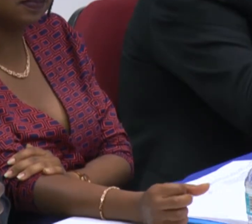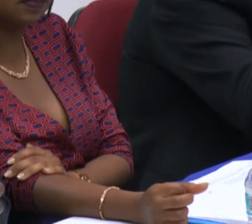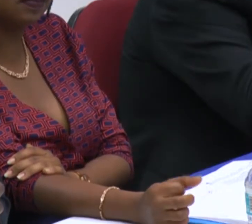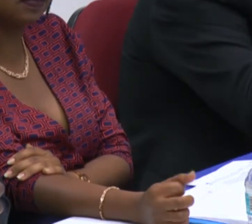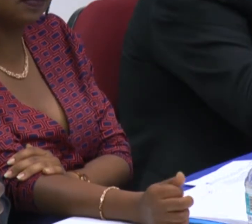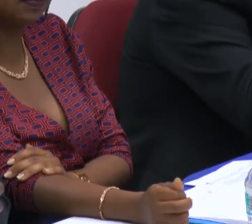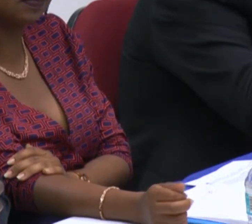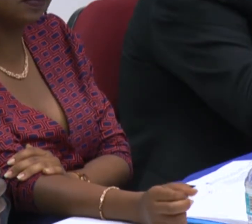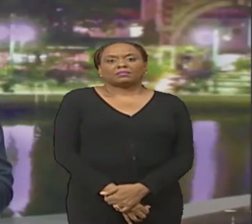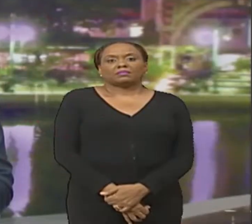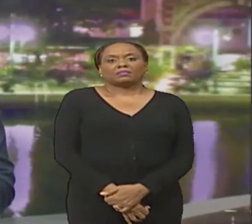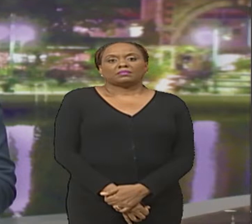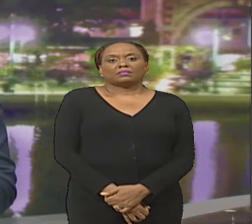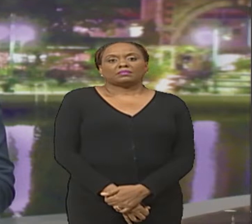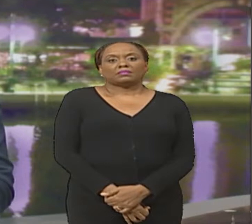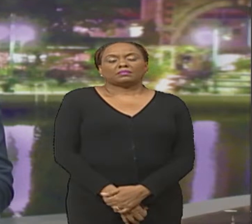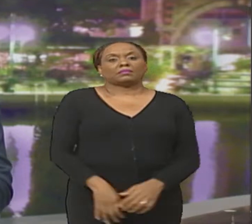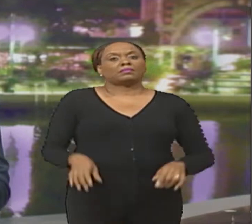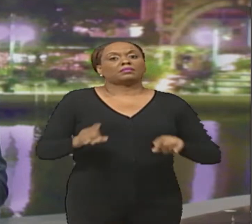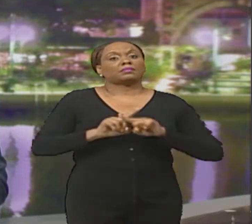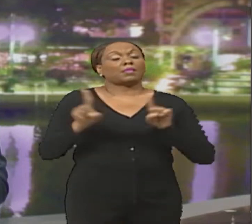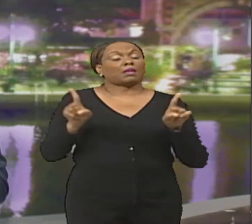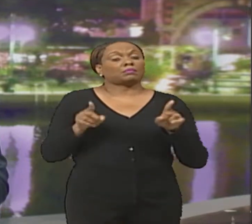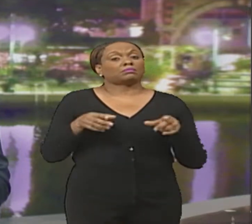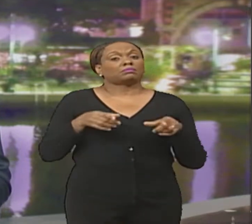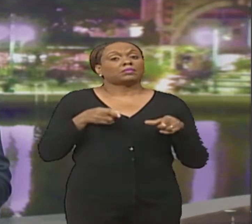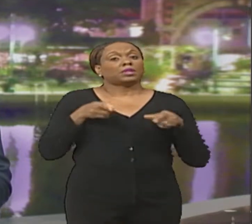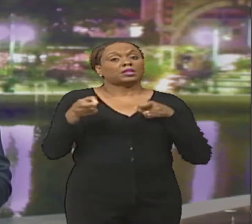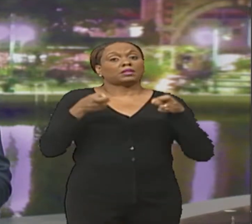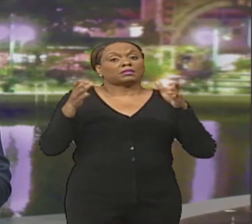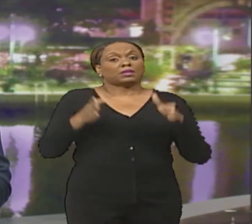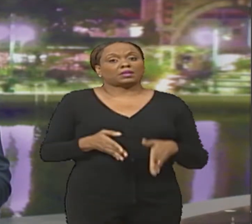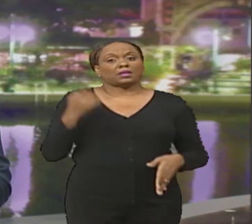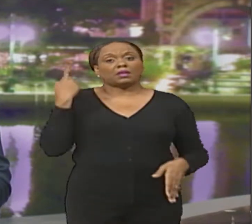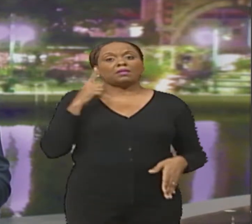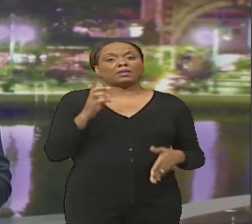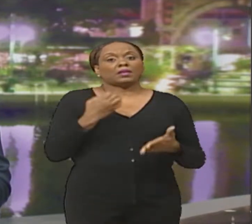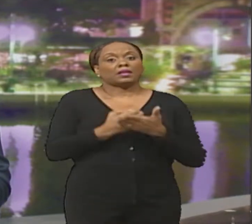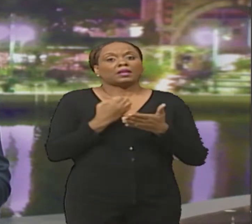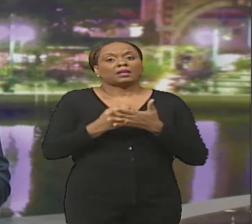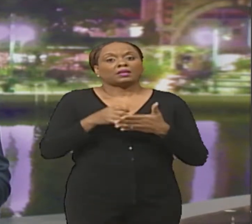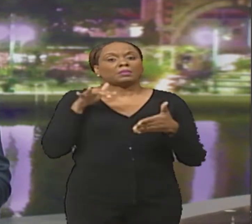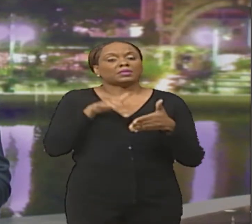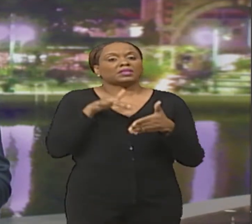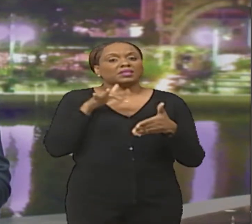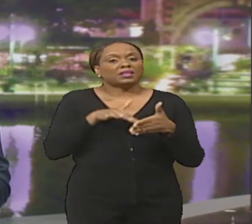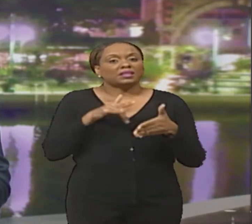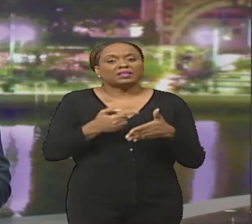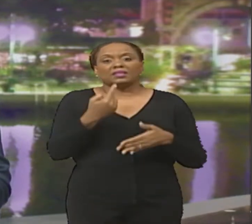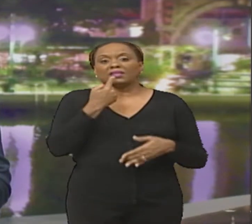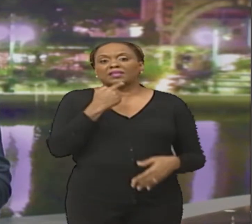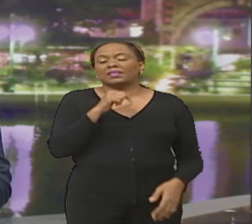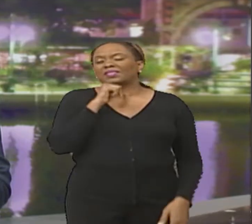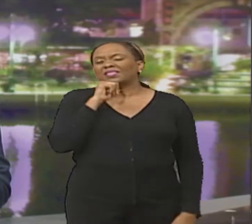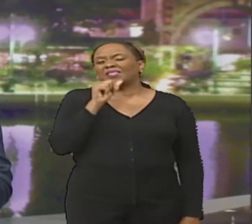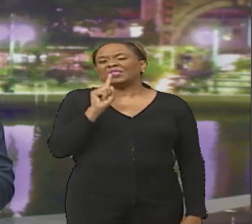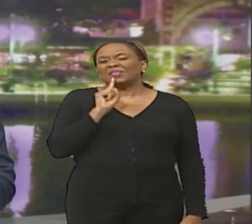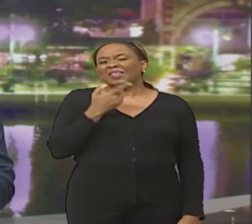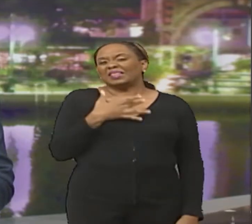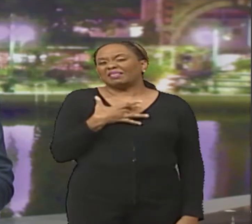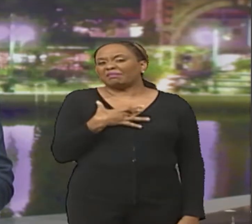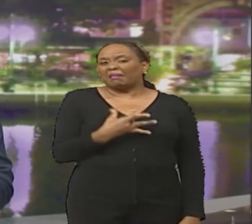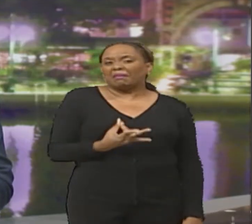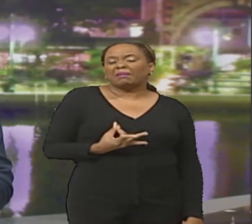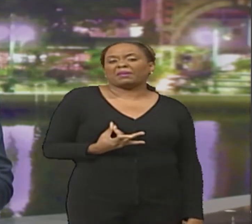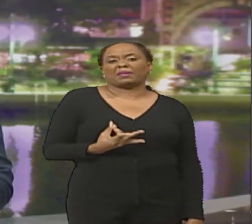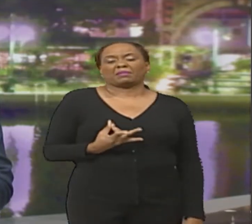citizens. However, Director of the Sir Arthur Lewis Institute of Economic Studies and Dr. Don Marshall